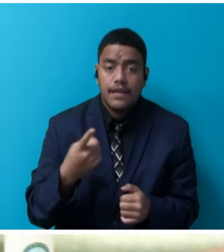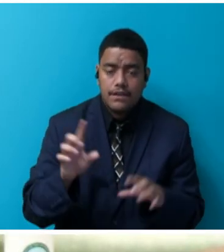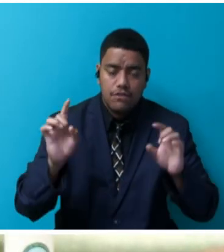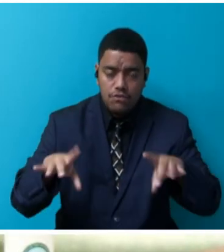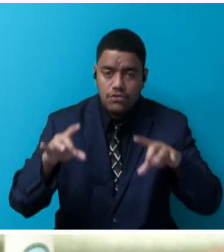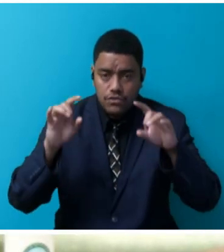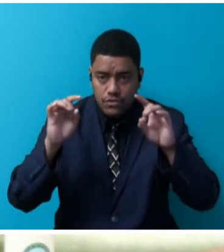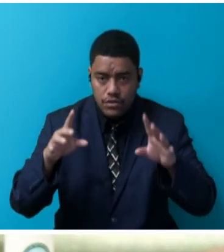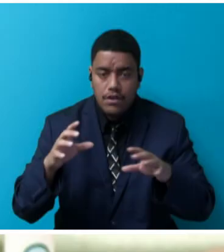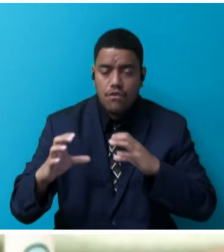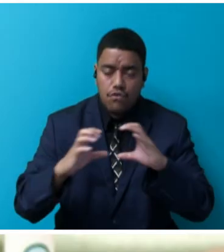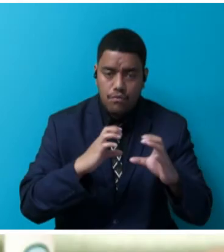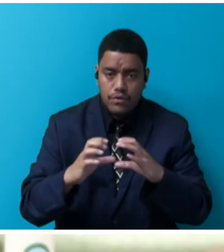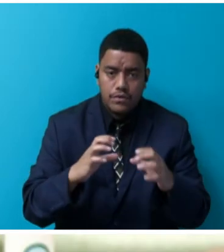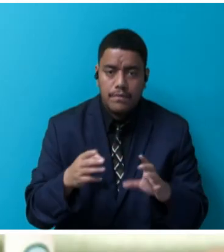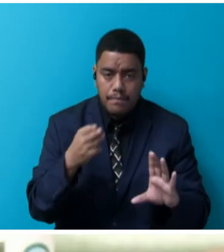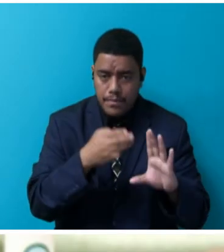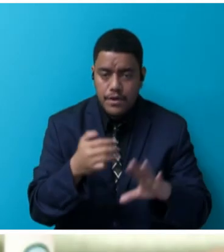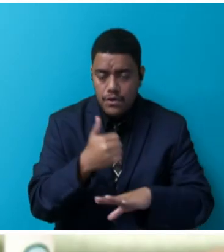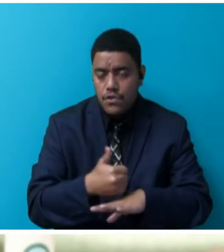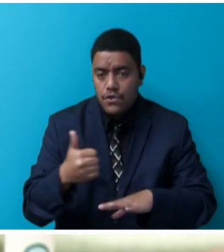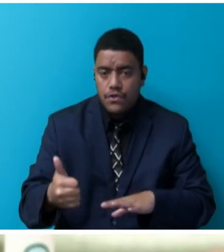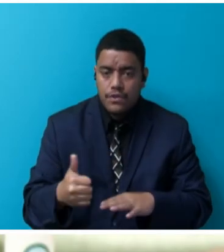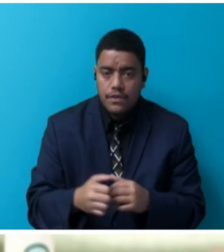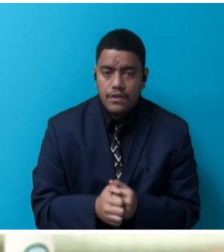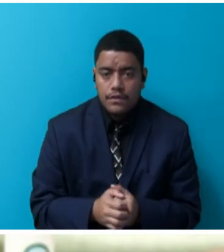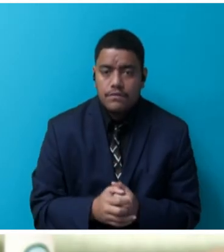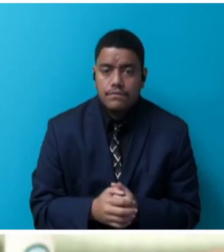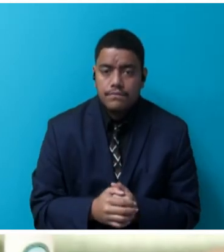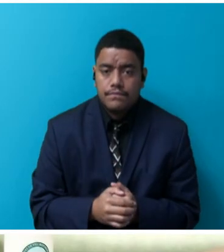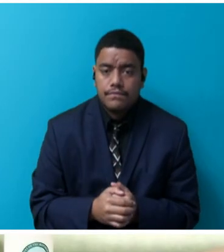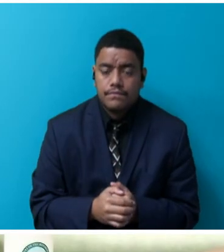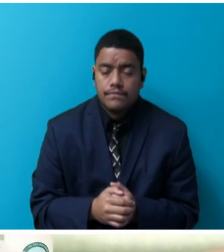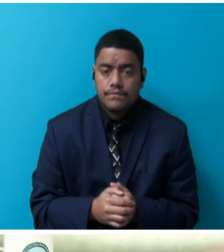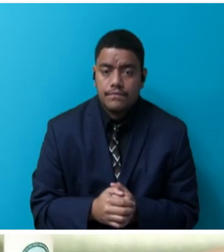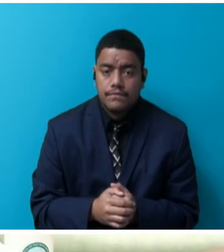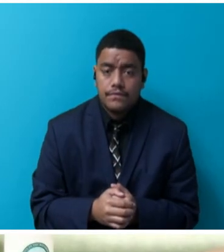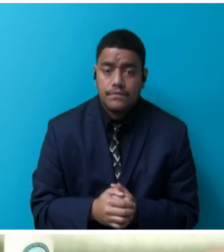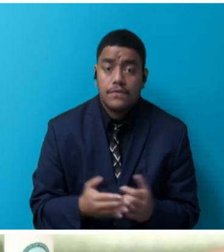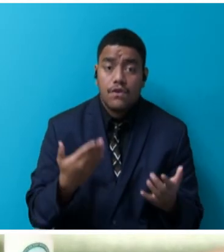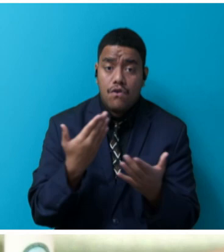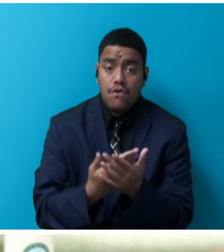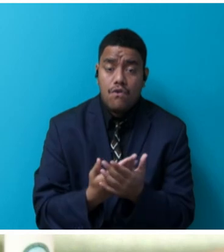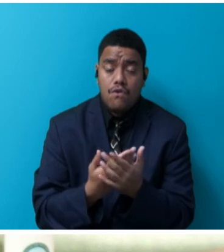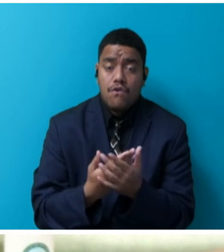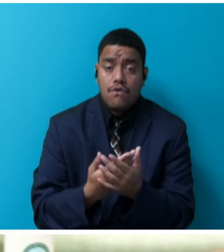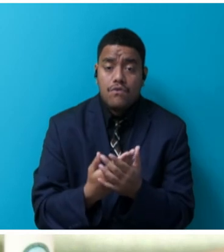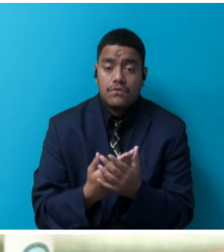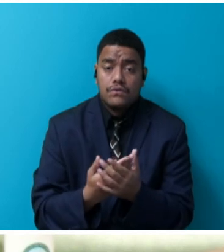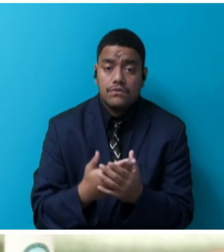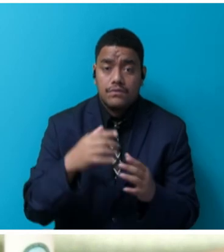Australian Communications Media Authority, or ACMA. On cybersecurity, Honourable Speaker,